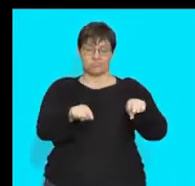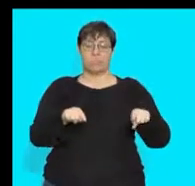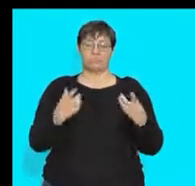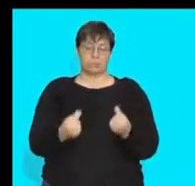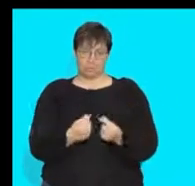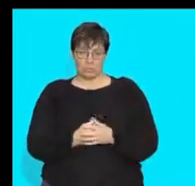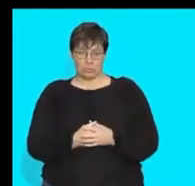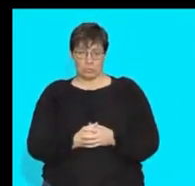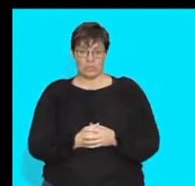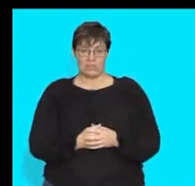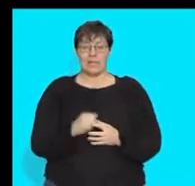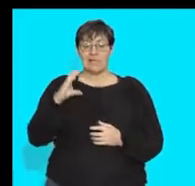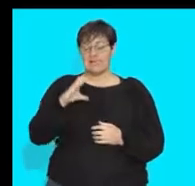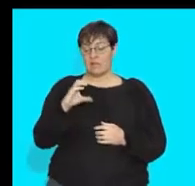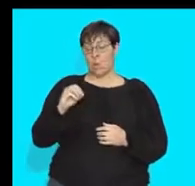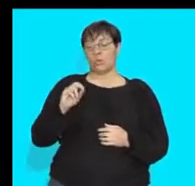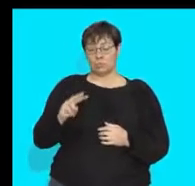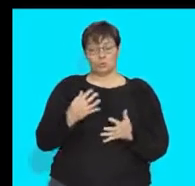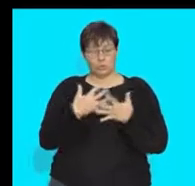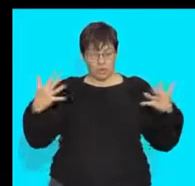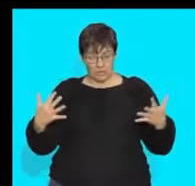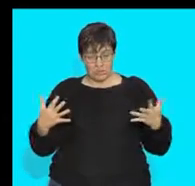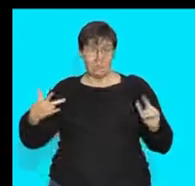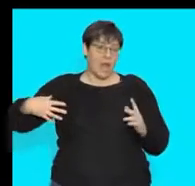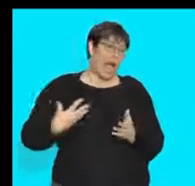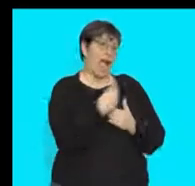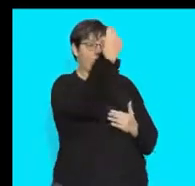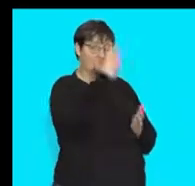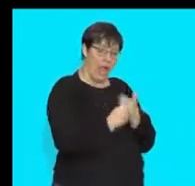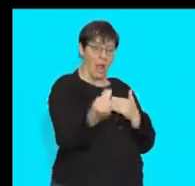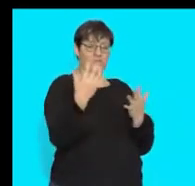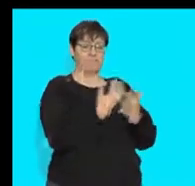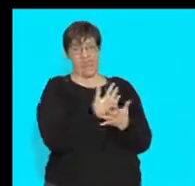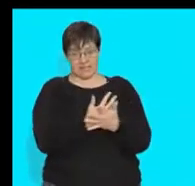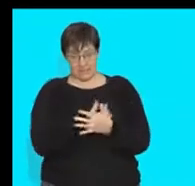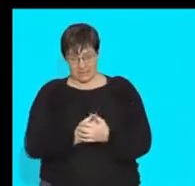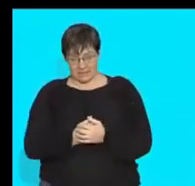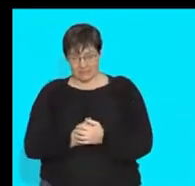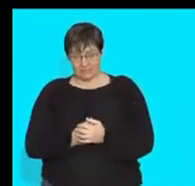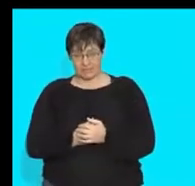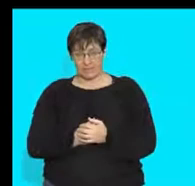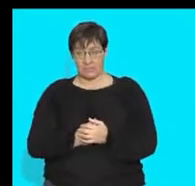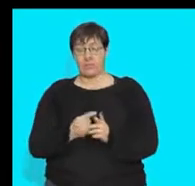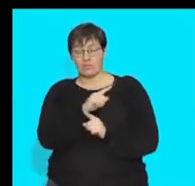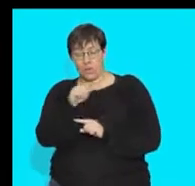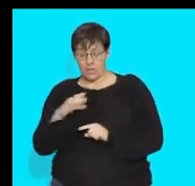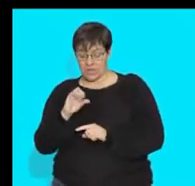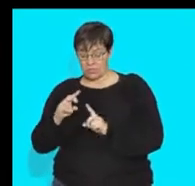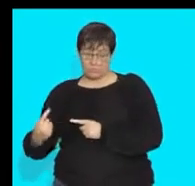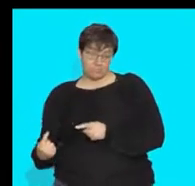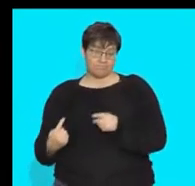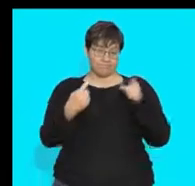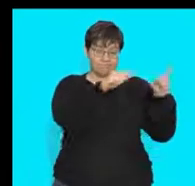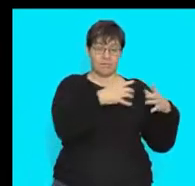Carbon dioxide is going to go out more rapidly. So if we're getting the carbon dioxide to the lungs more